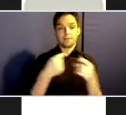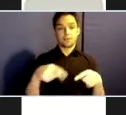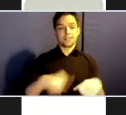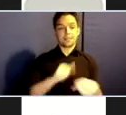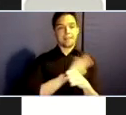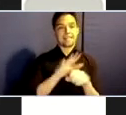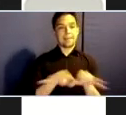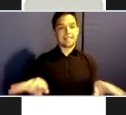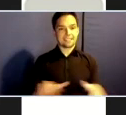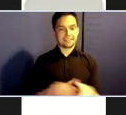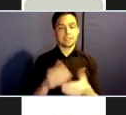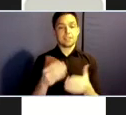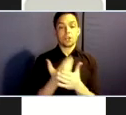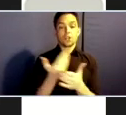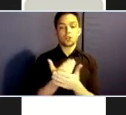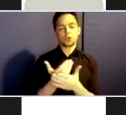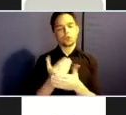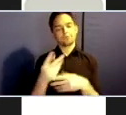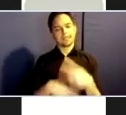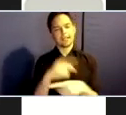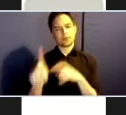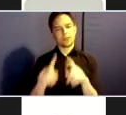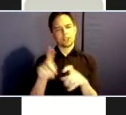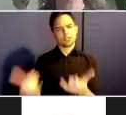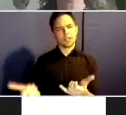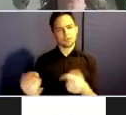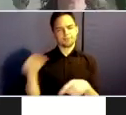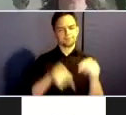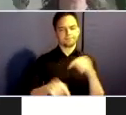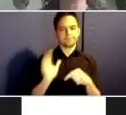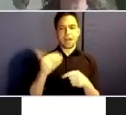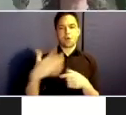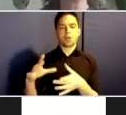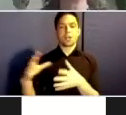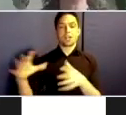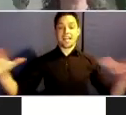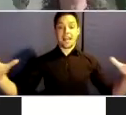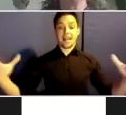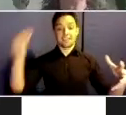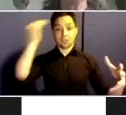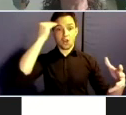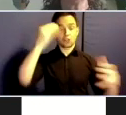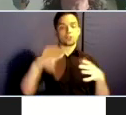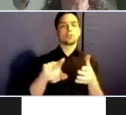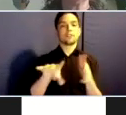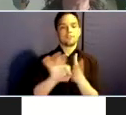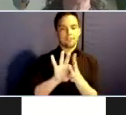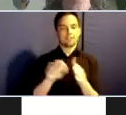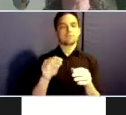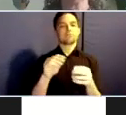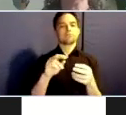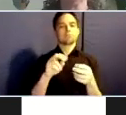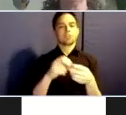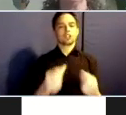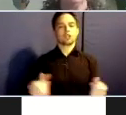to ask a new set of questions, and we need to harness our collective knowledge to find new solutions. We are meeting here with you to